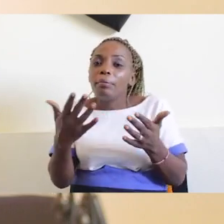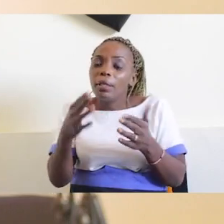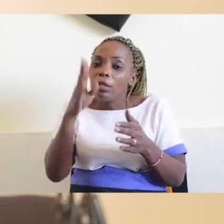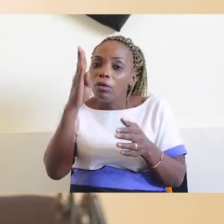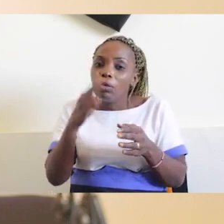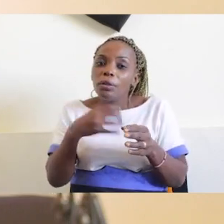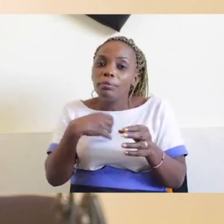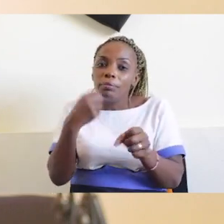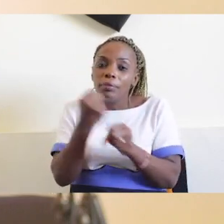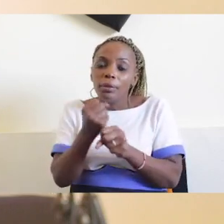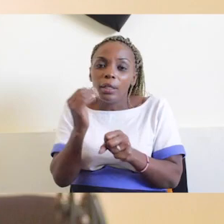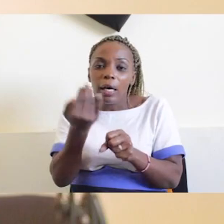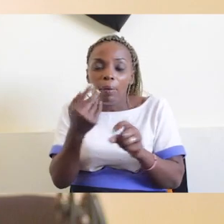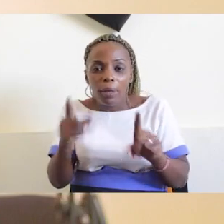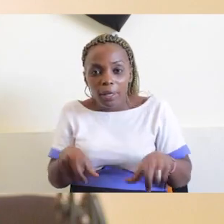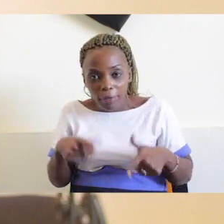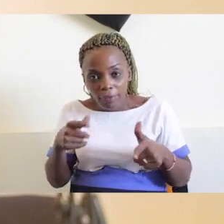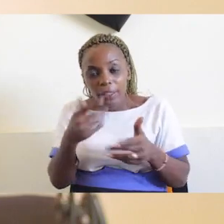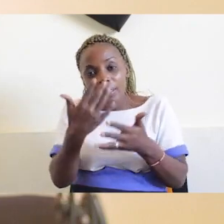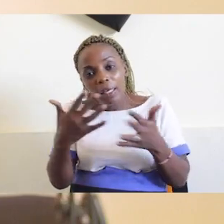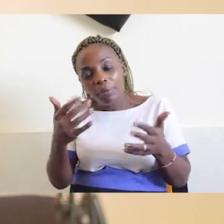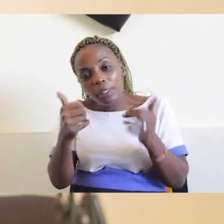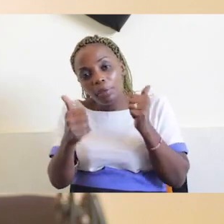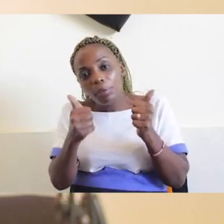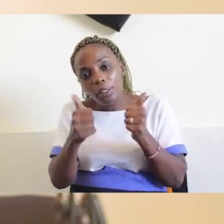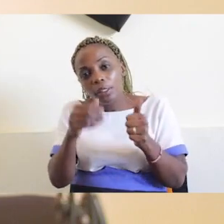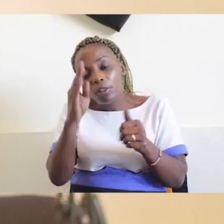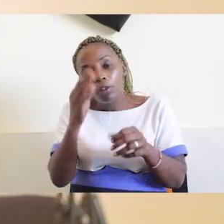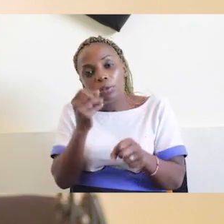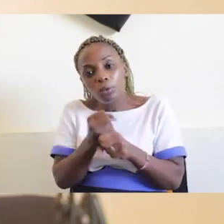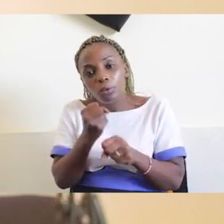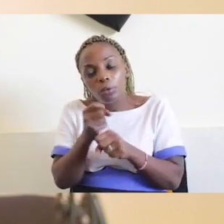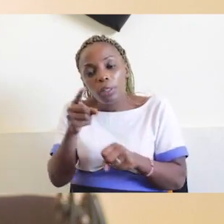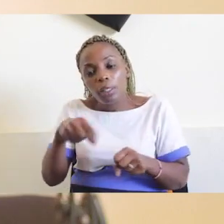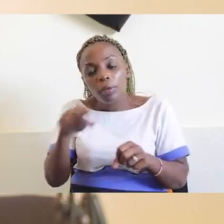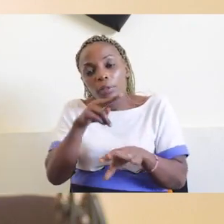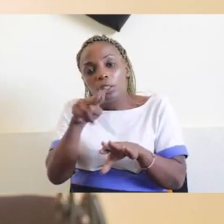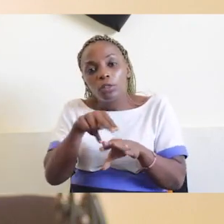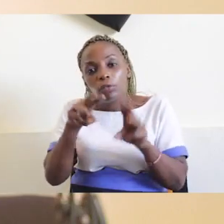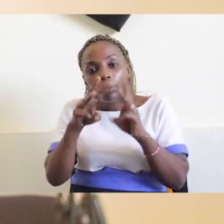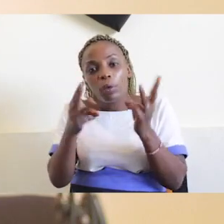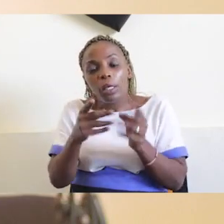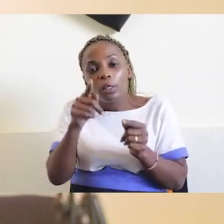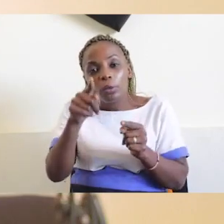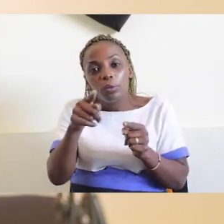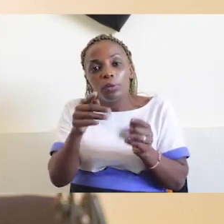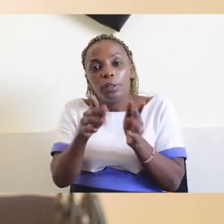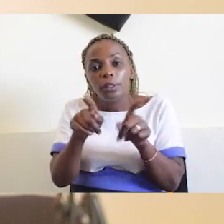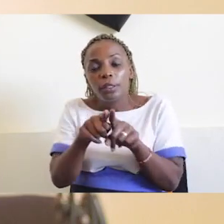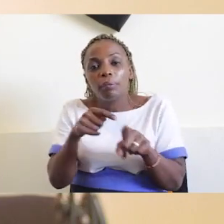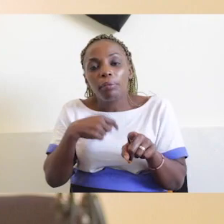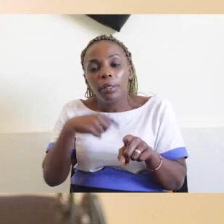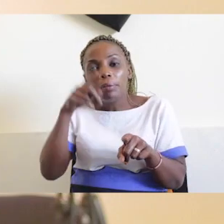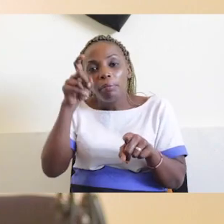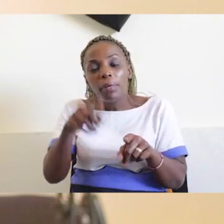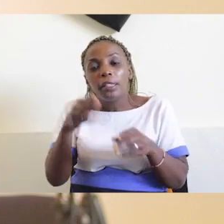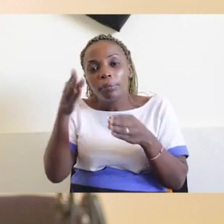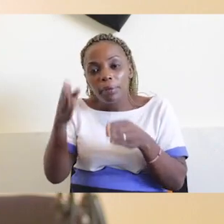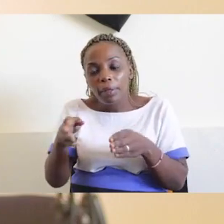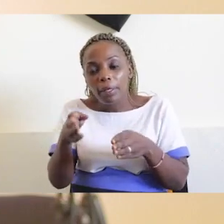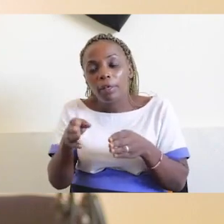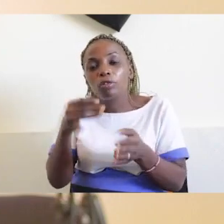God is doing in our day. There is something around the nations of this earth, and you and I need to be there to